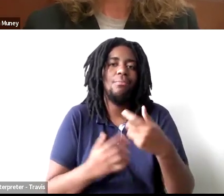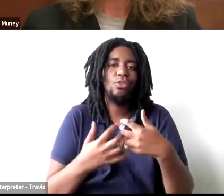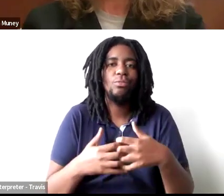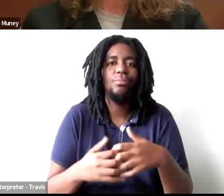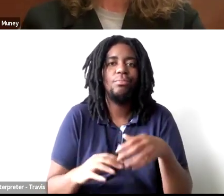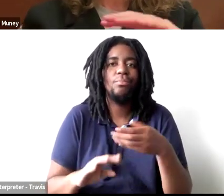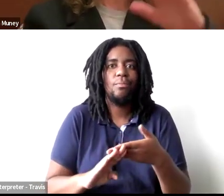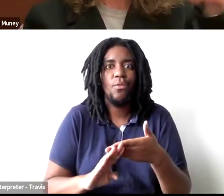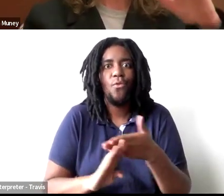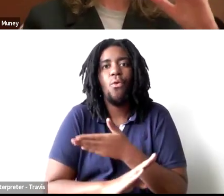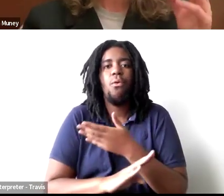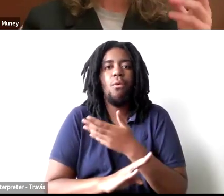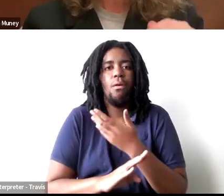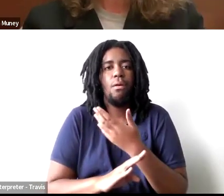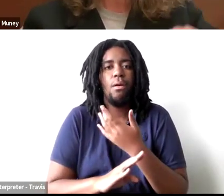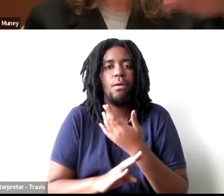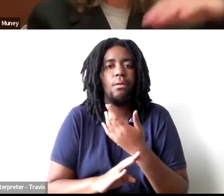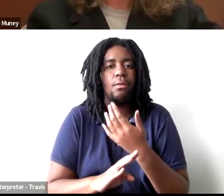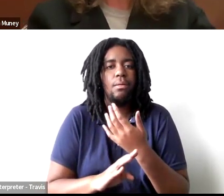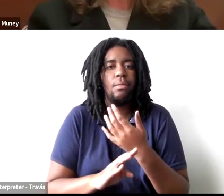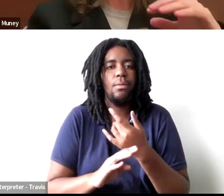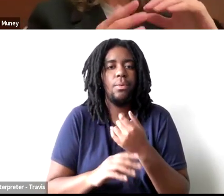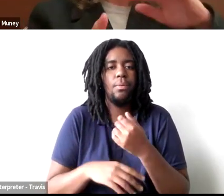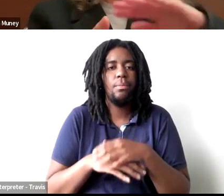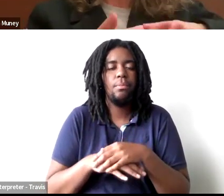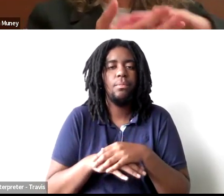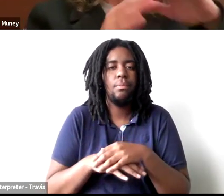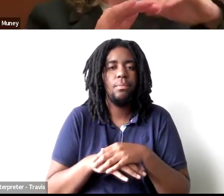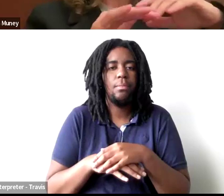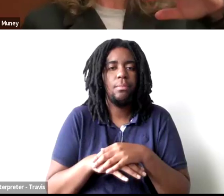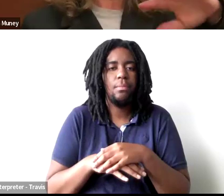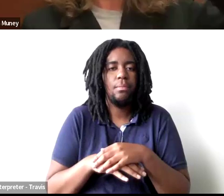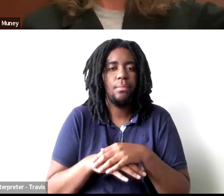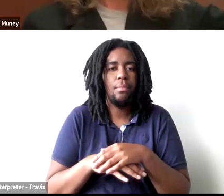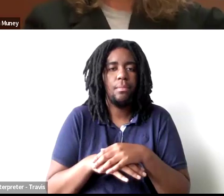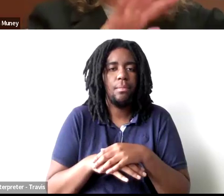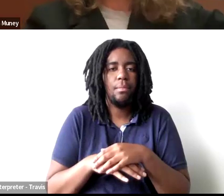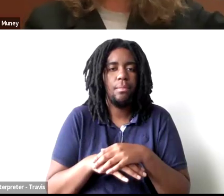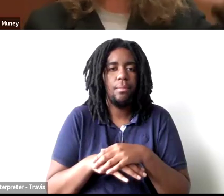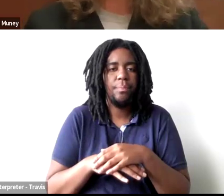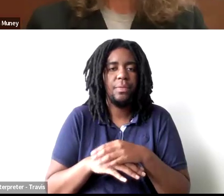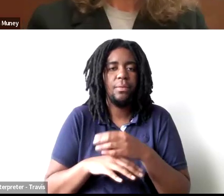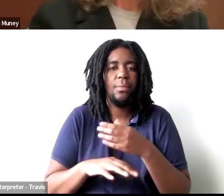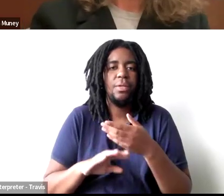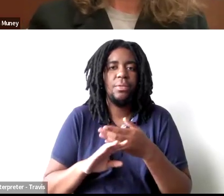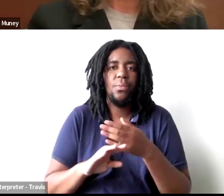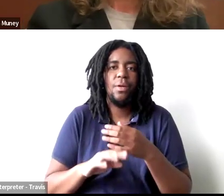when we had more strata in society, I mean, excuse me, more definition between the top and the